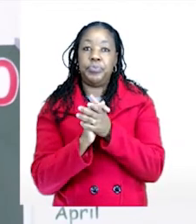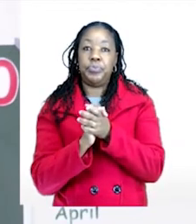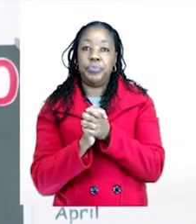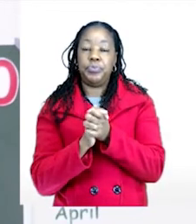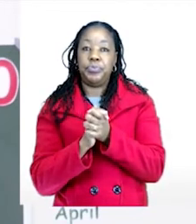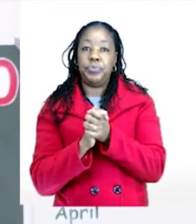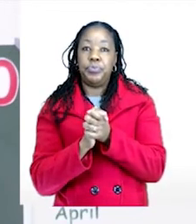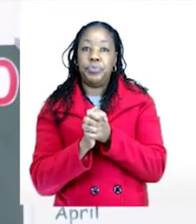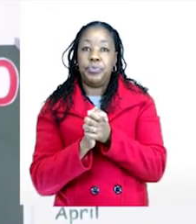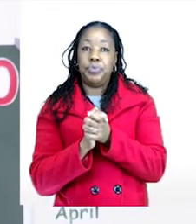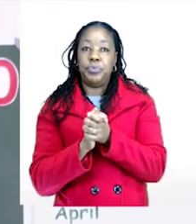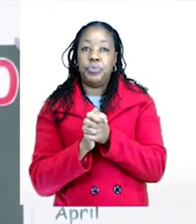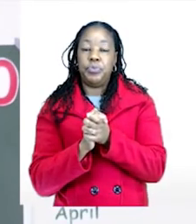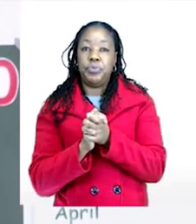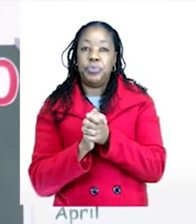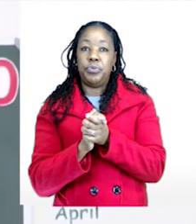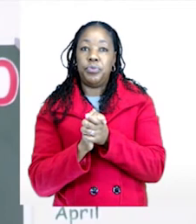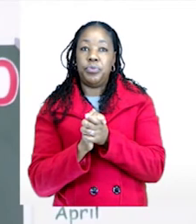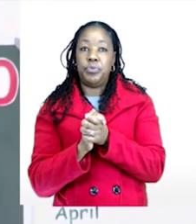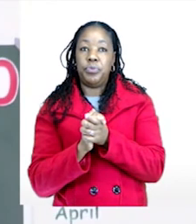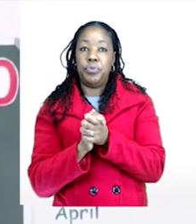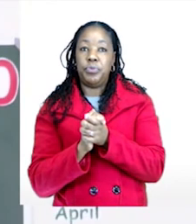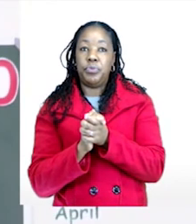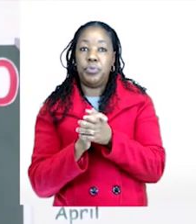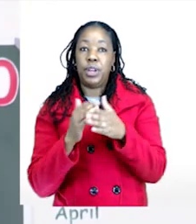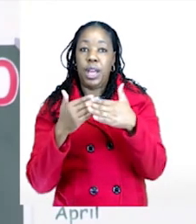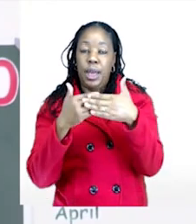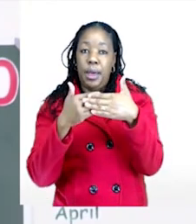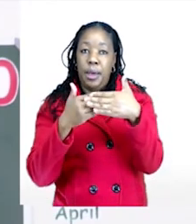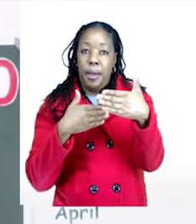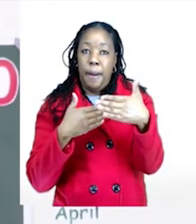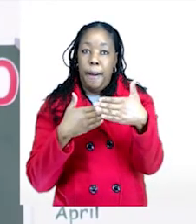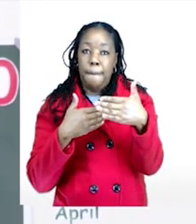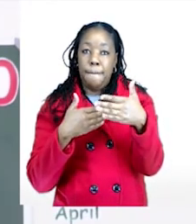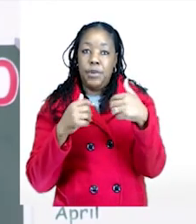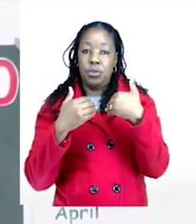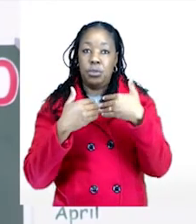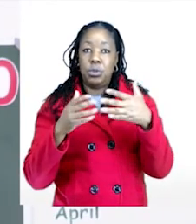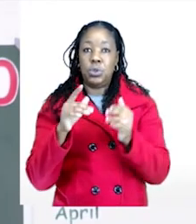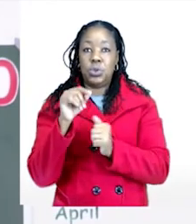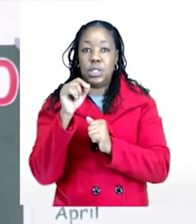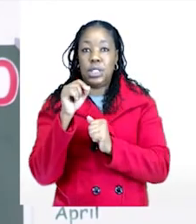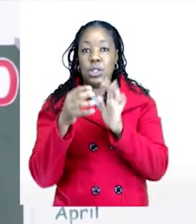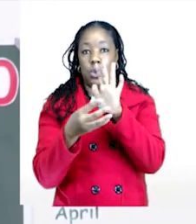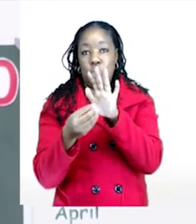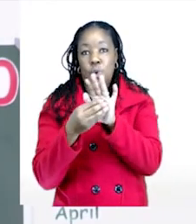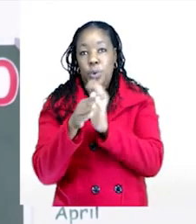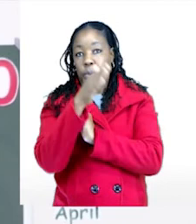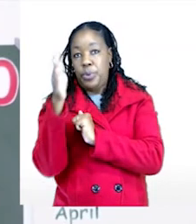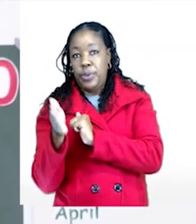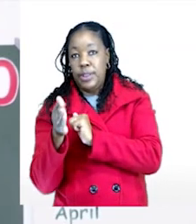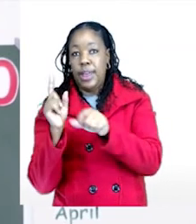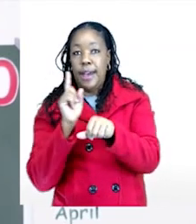other side, I would like you to use your index finger to try and trace as